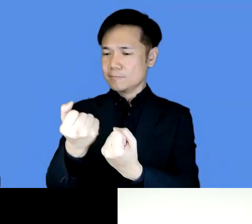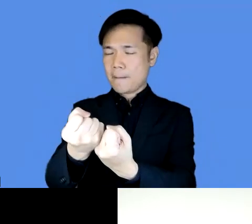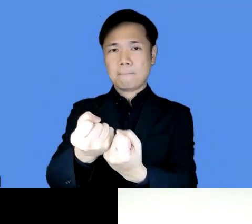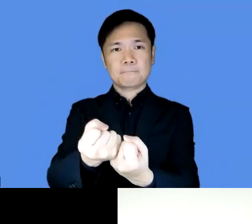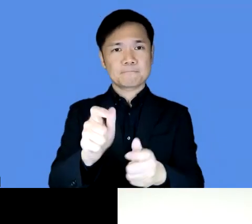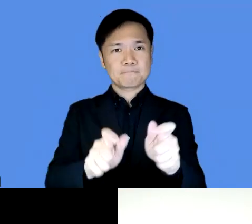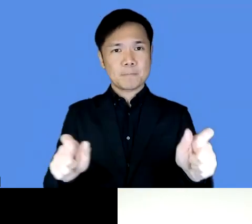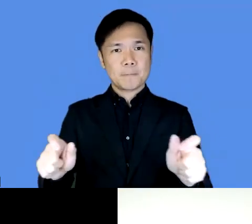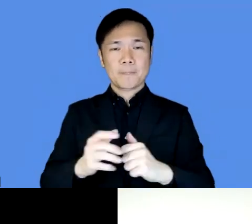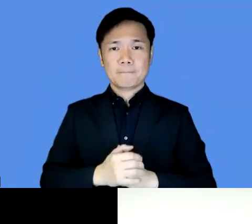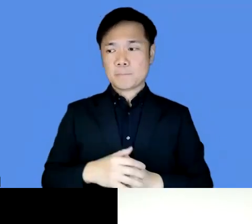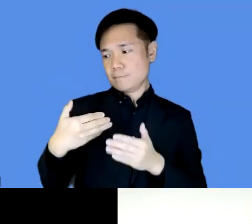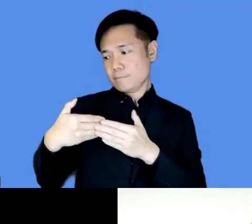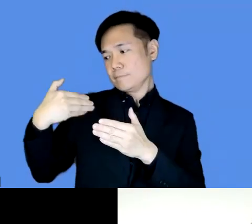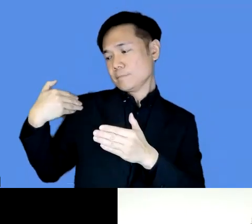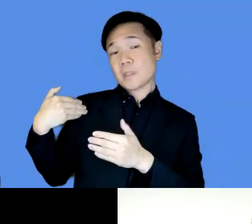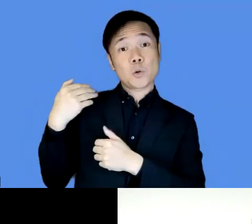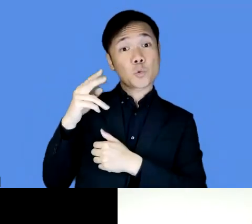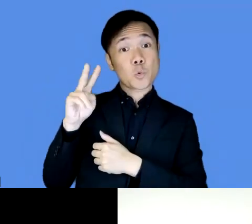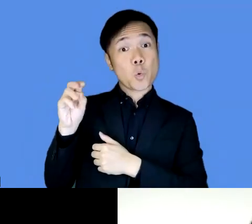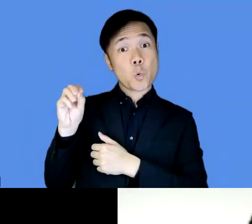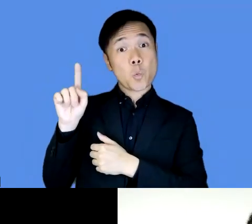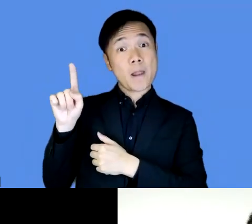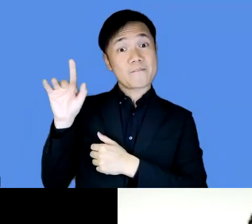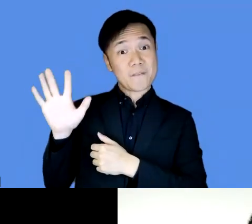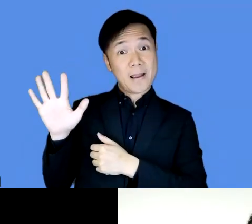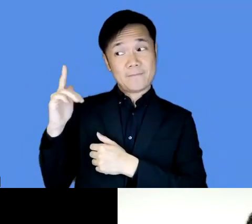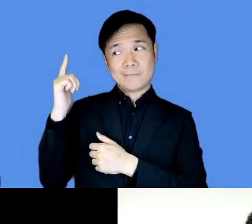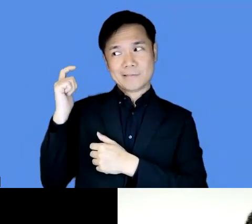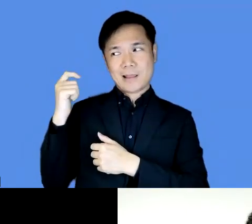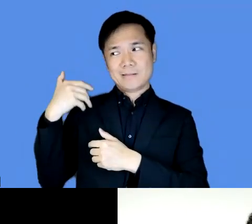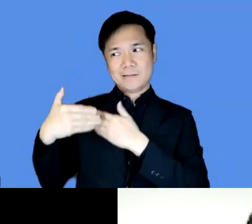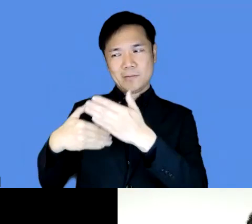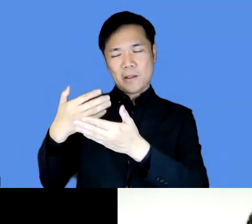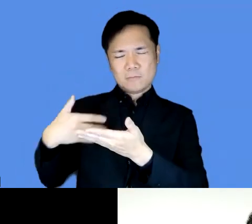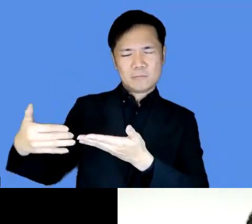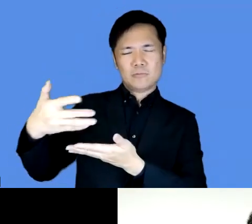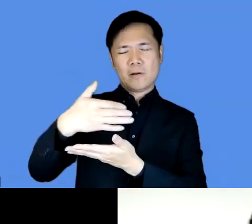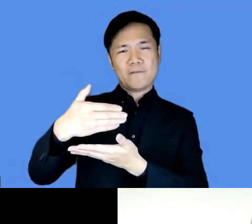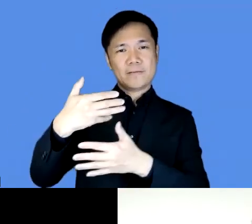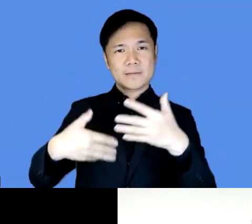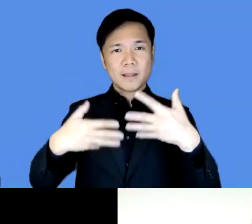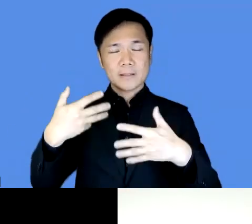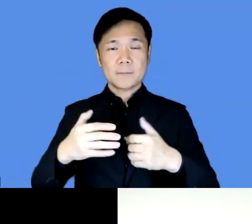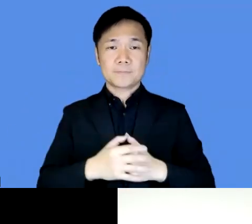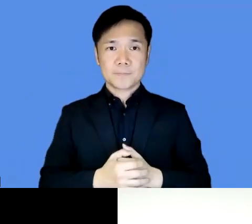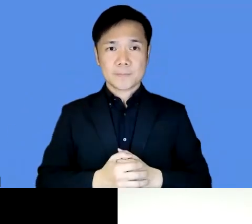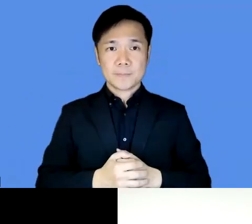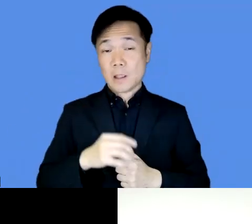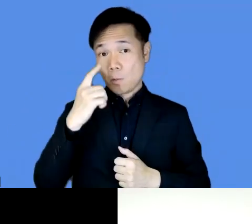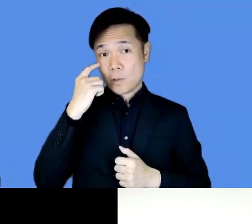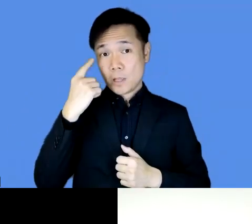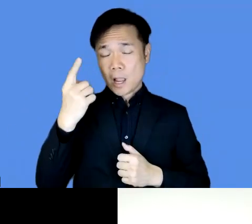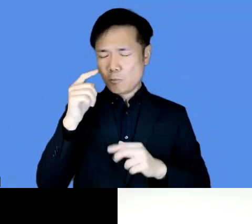Since 2015, we began to build the data of people with disabilities. And we launched a nationwide real name survey of people